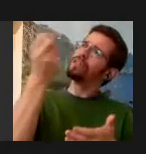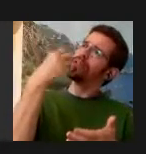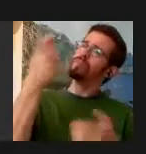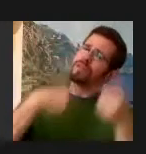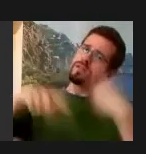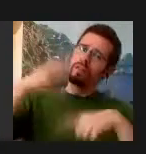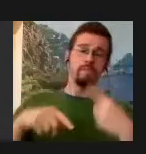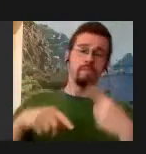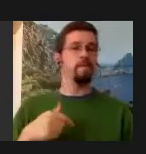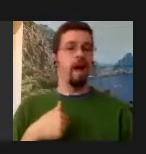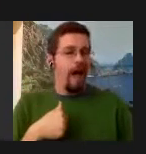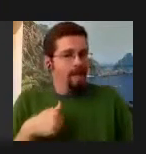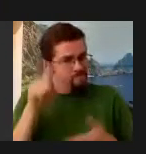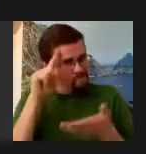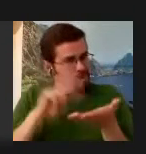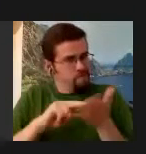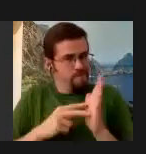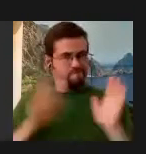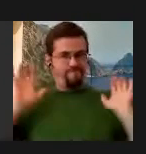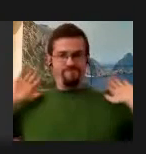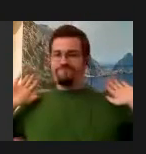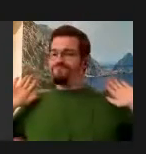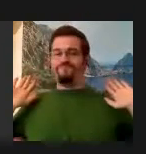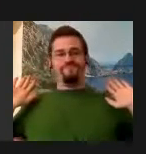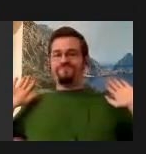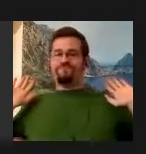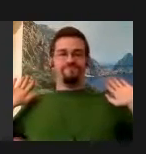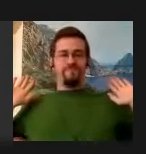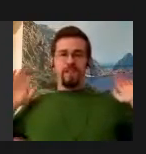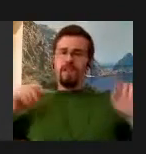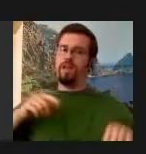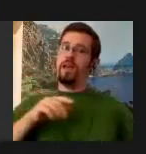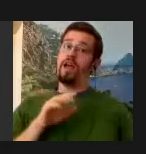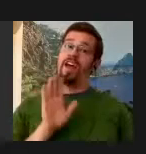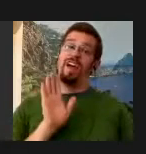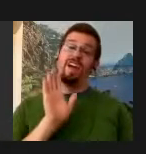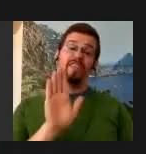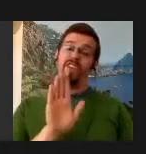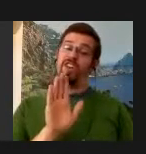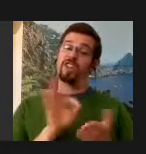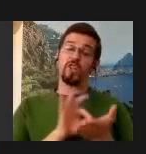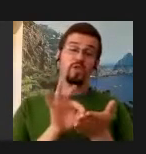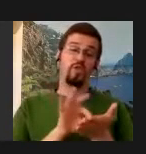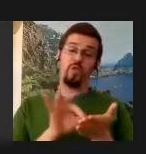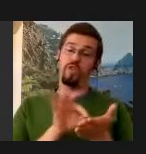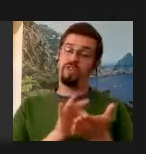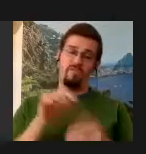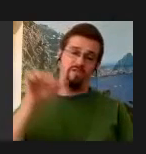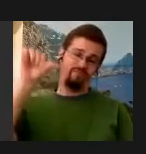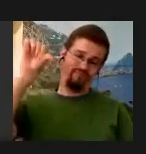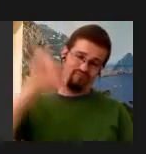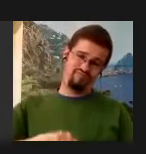on purpose. And at the end, they had very bad marks, very bad results.